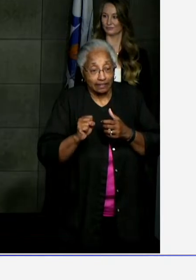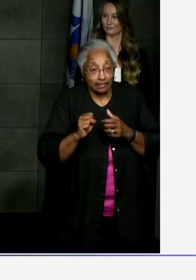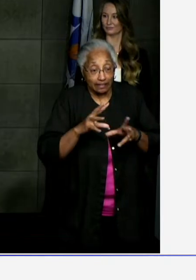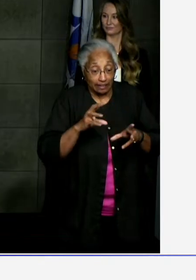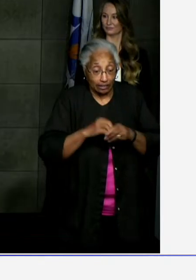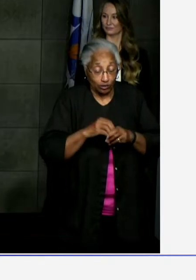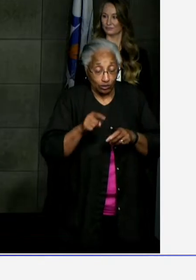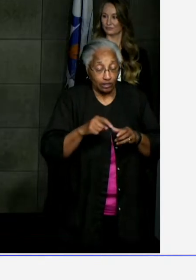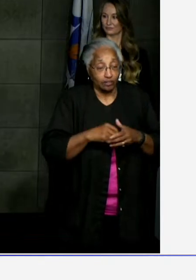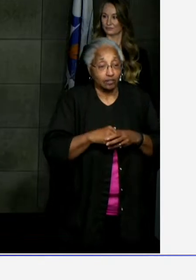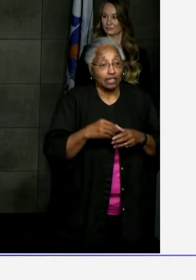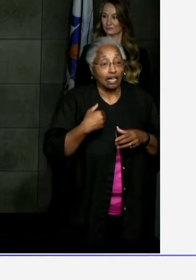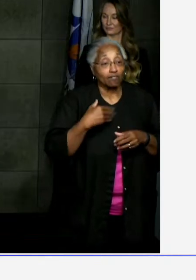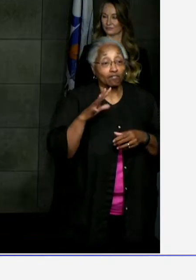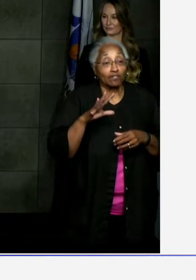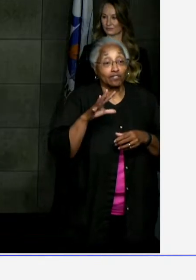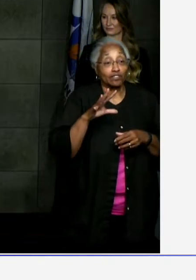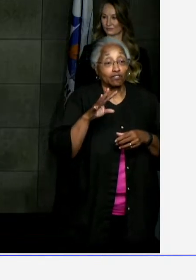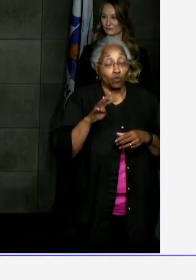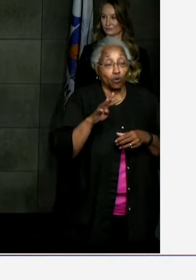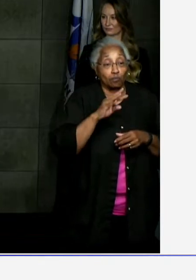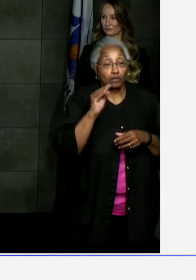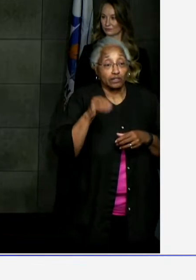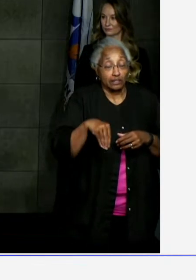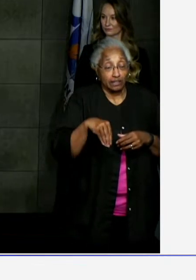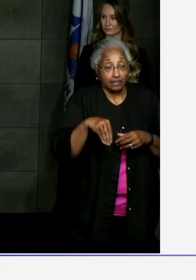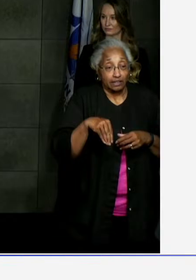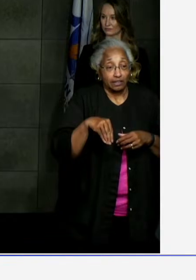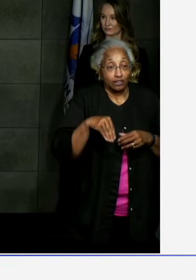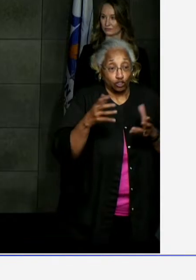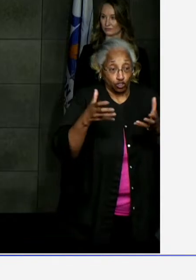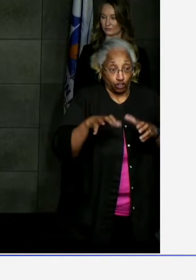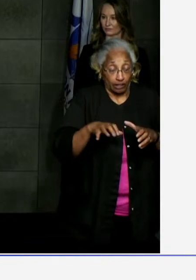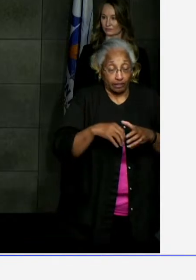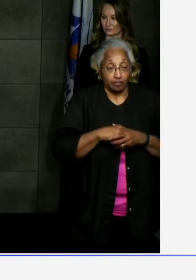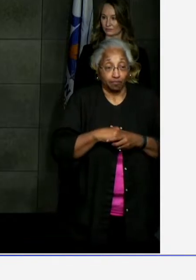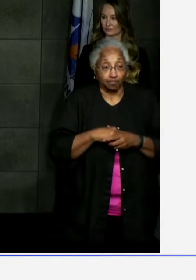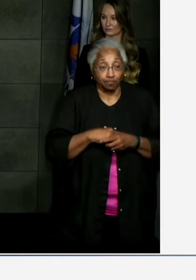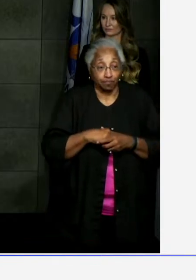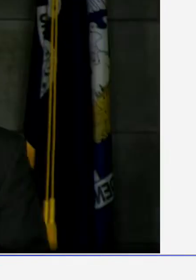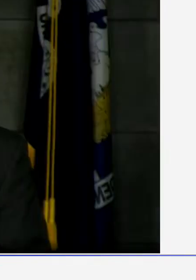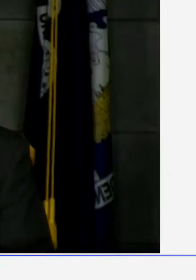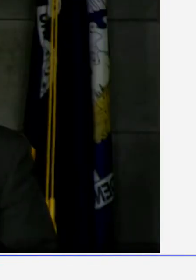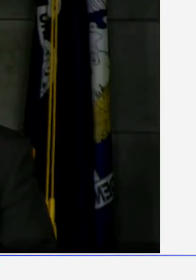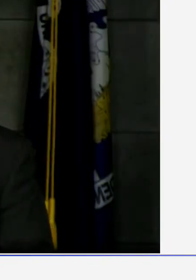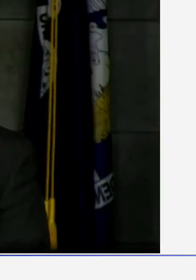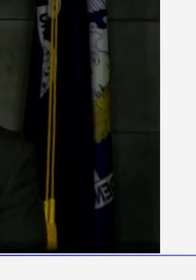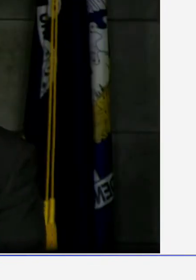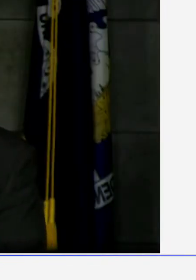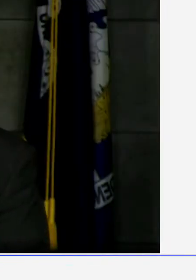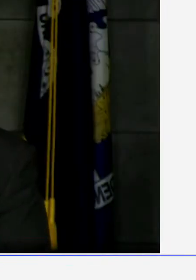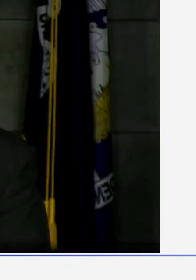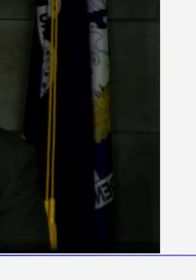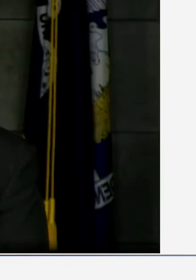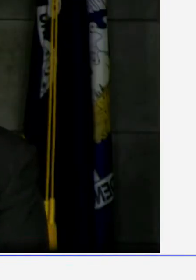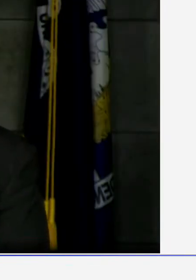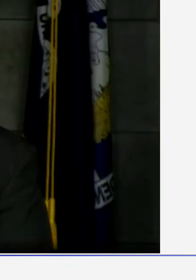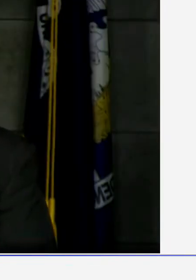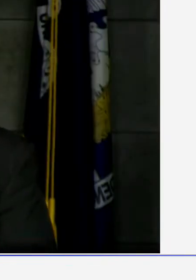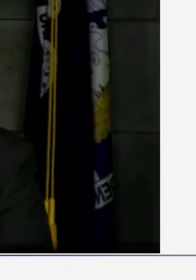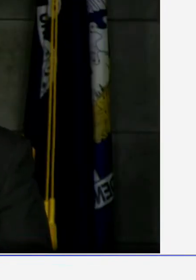status, we have a 54% chance of being in an ENSO neutral this year. And that's really going to not tramp down on